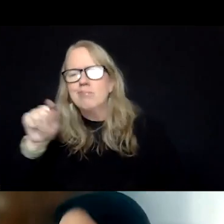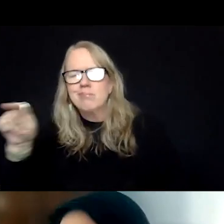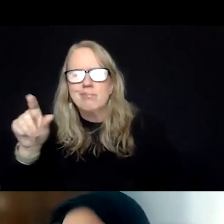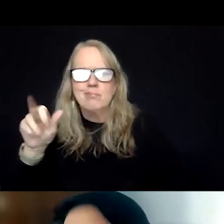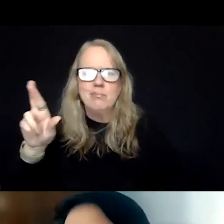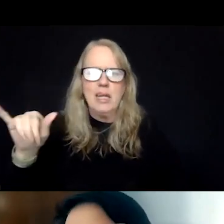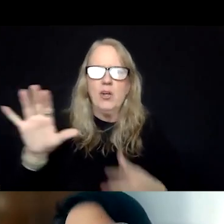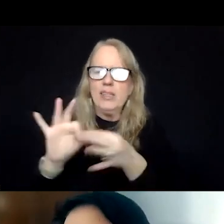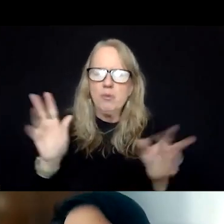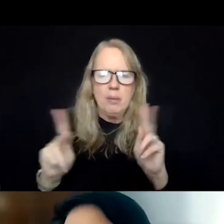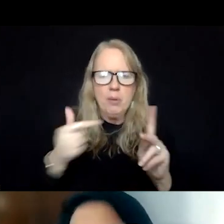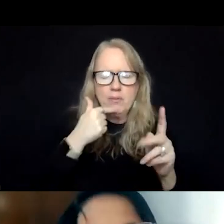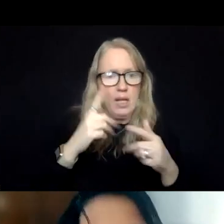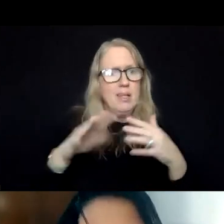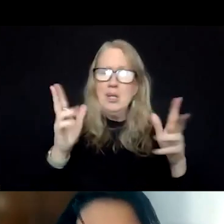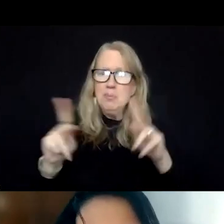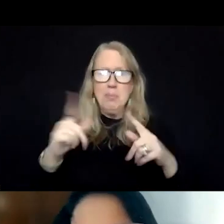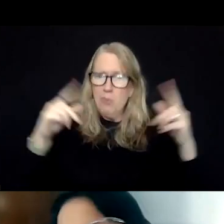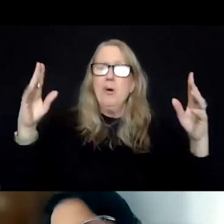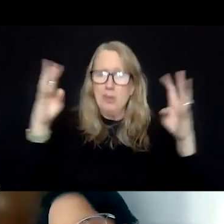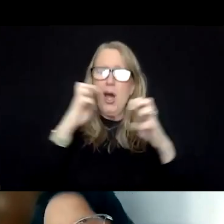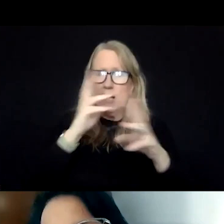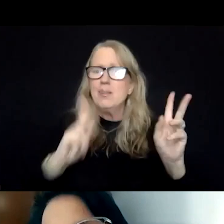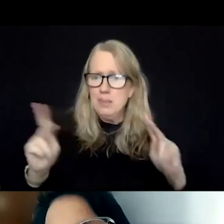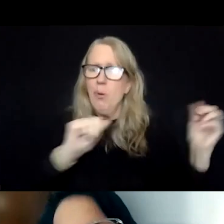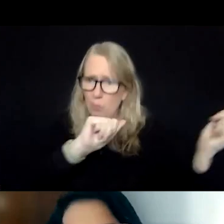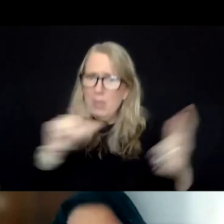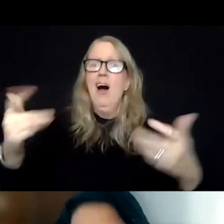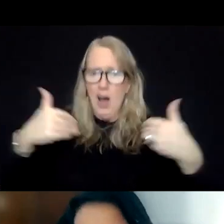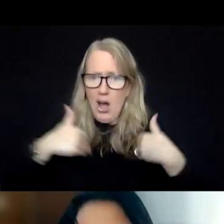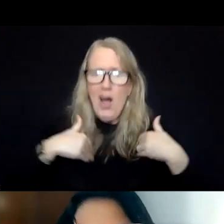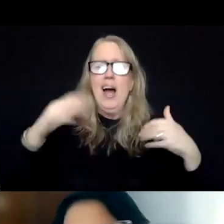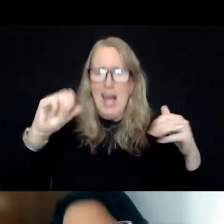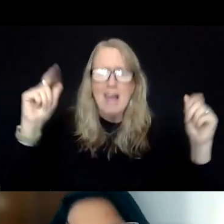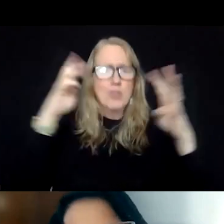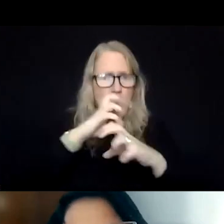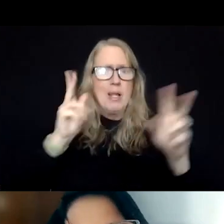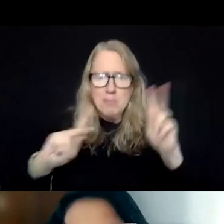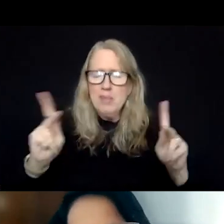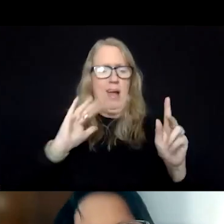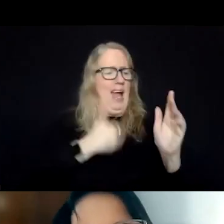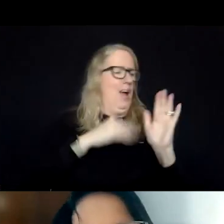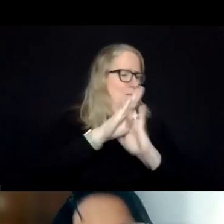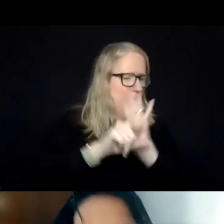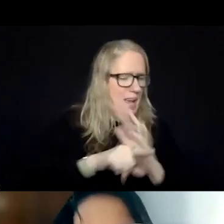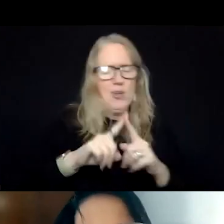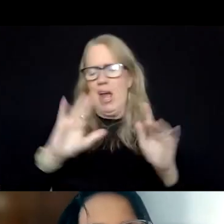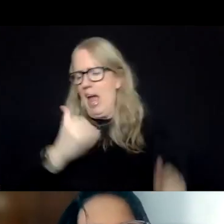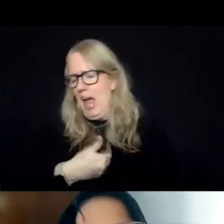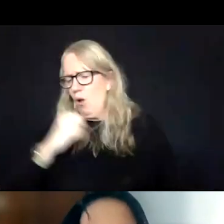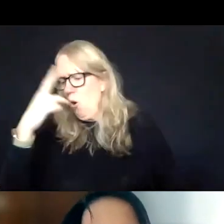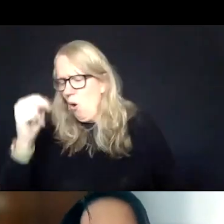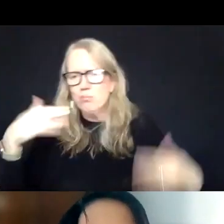Recognize that people are complex. We all are complex. We all have complex needs. We all come from our own backgrounds. We all have our own